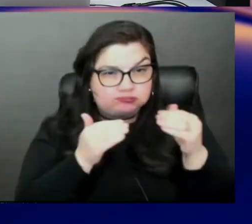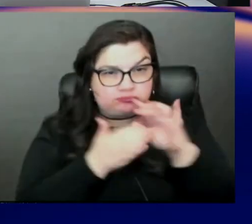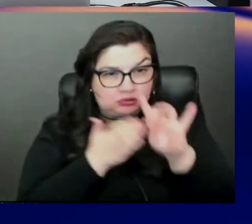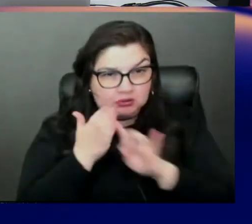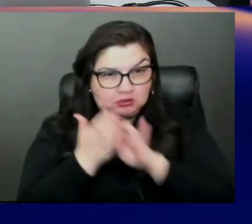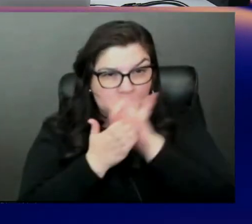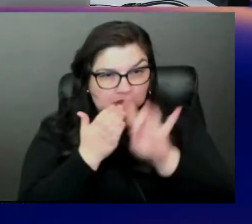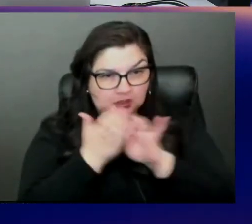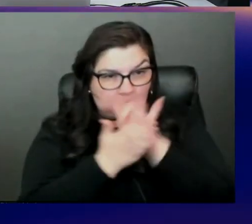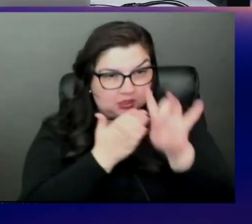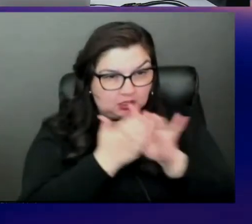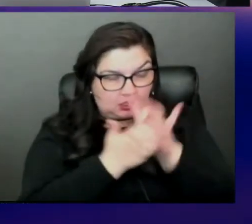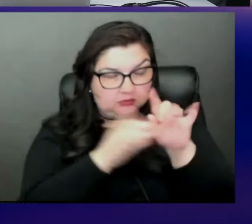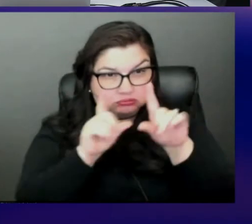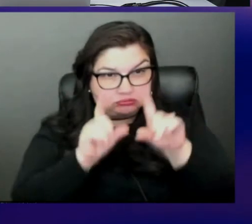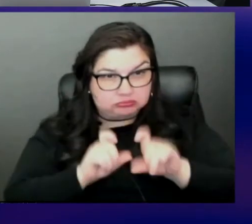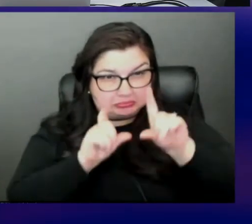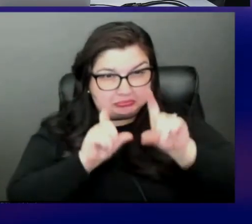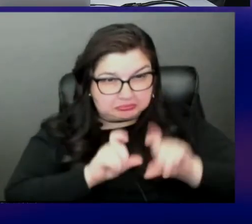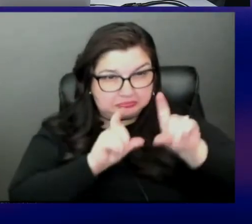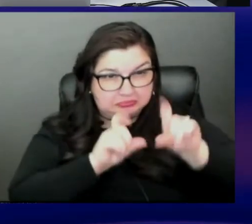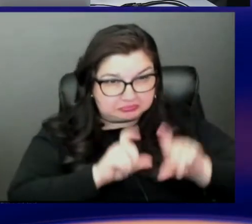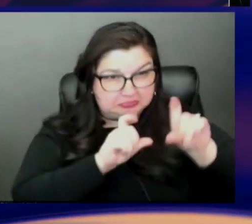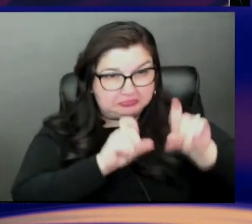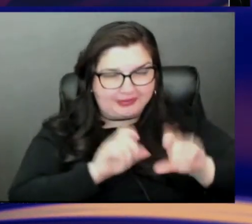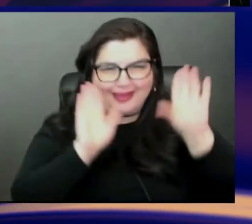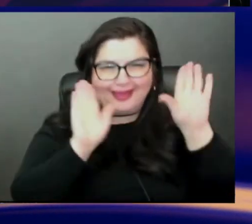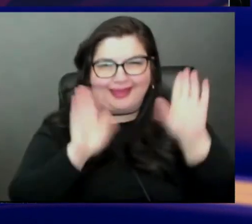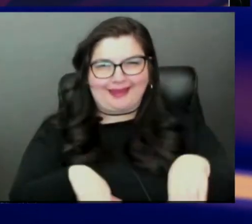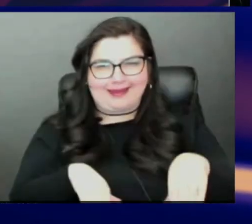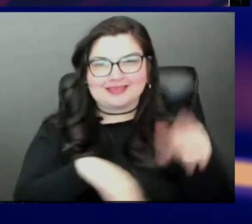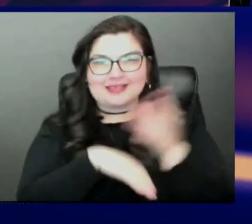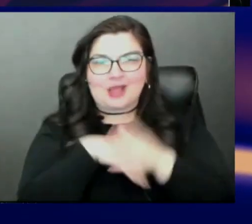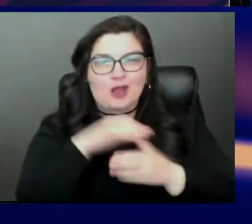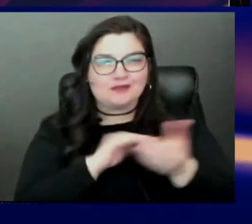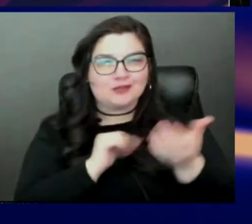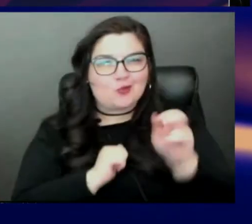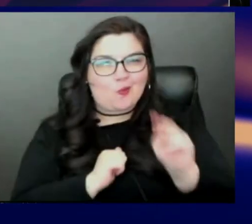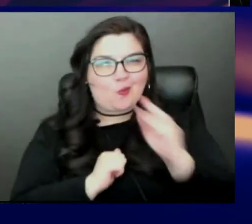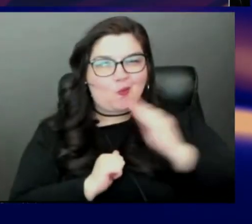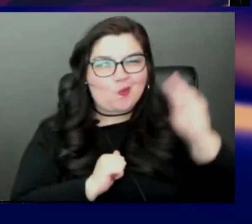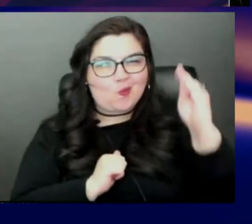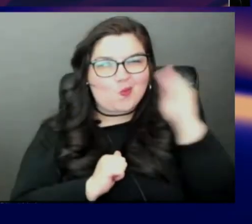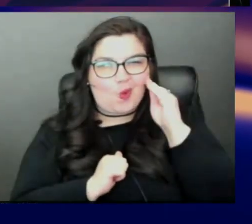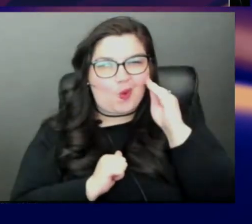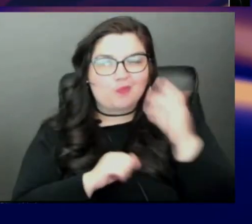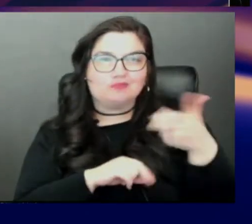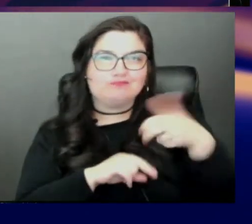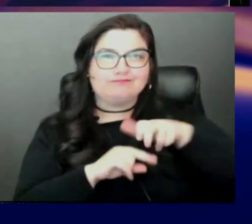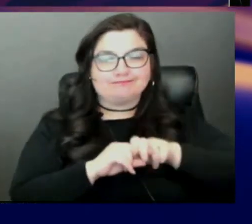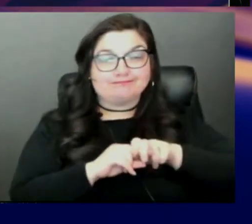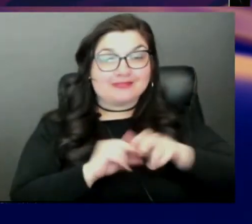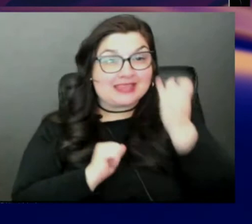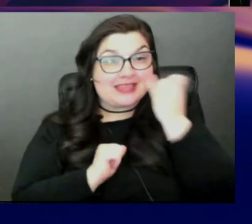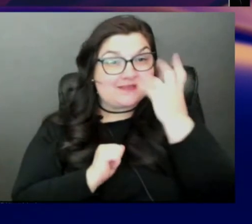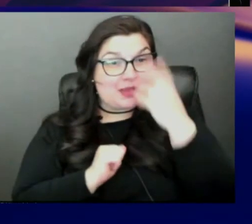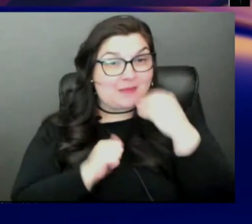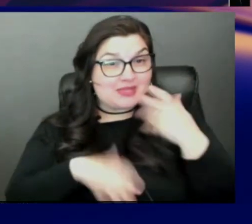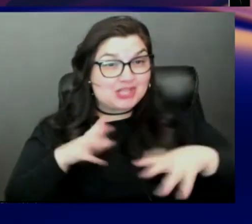exam. And you can take it in the comfort of your own home. Yeah. Right. You can do it in your pajamas if you would like. No one will